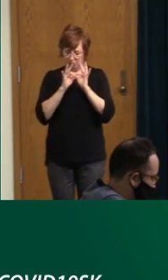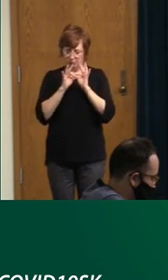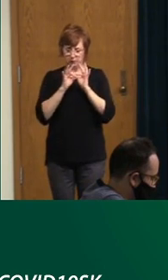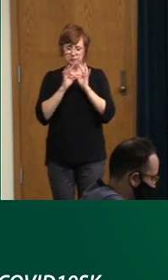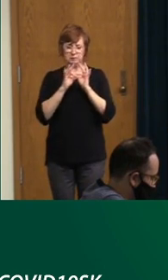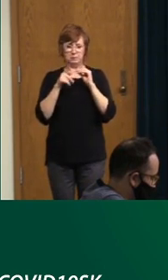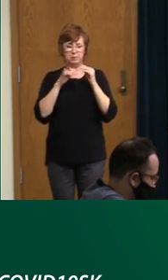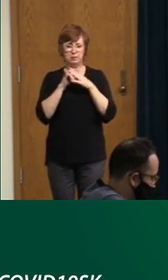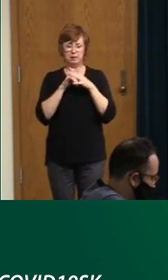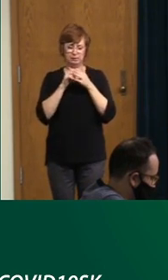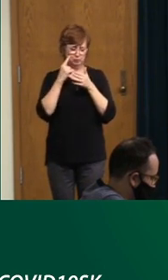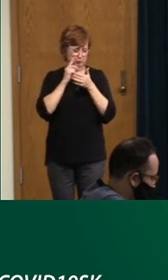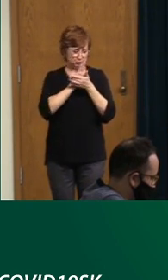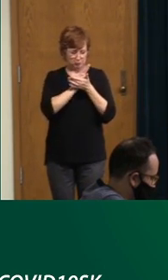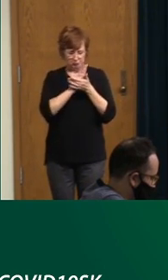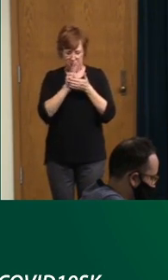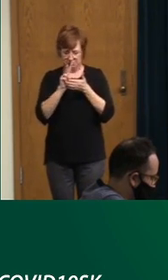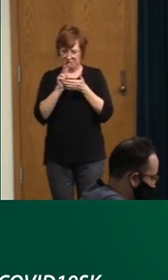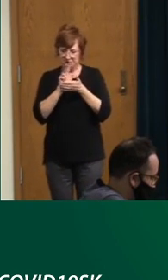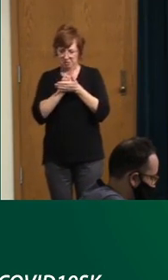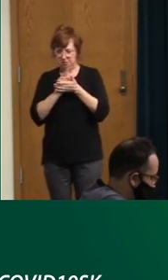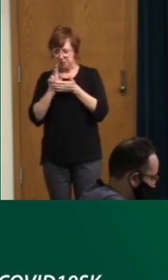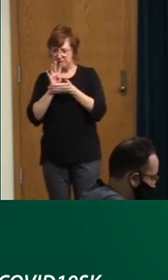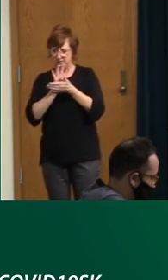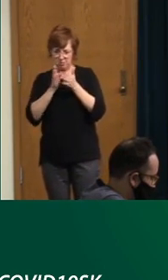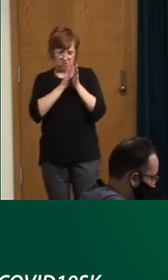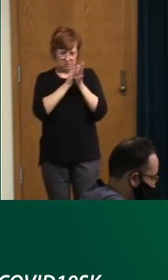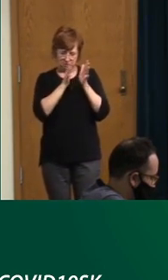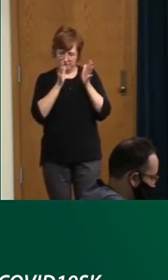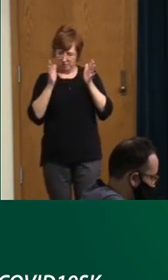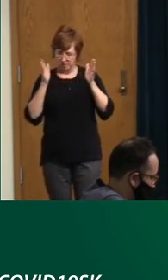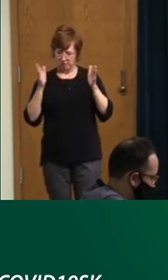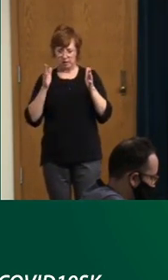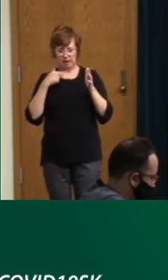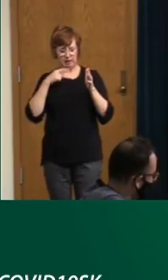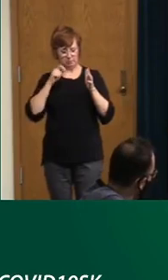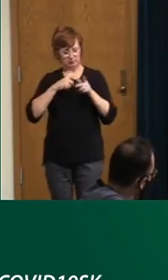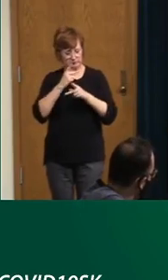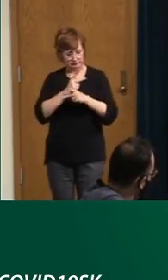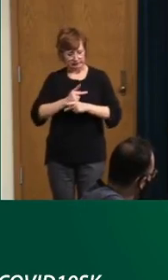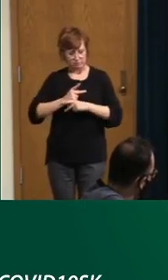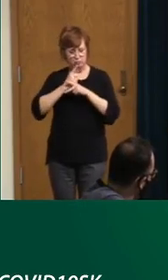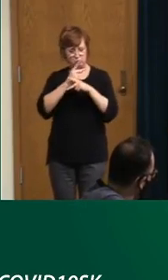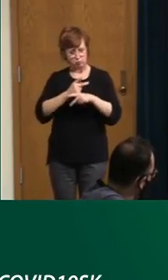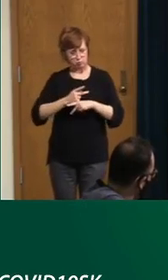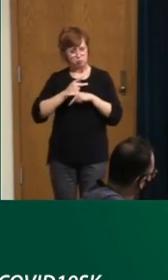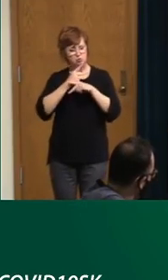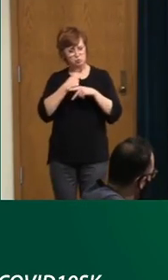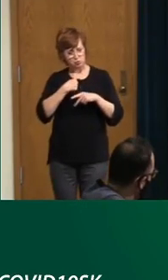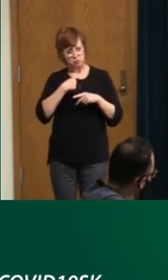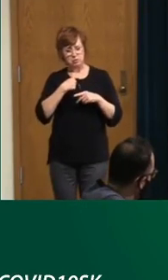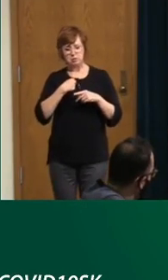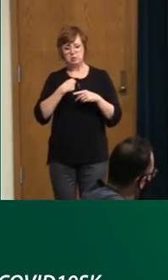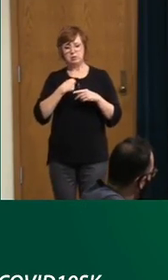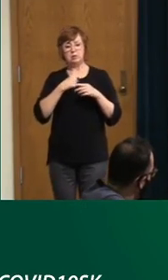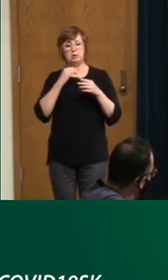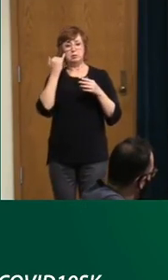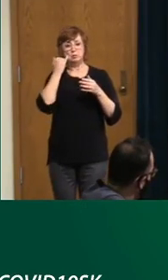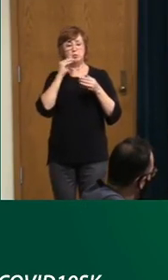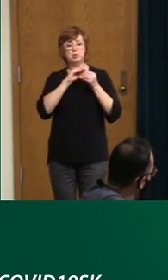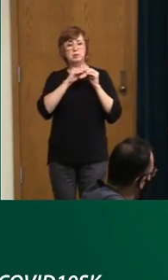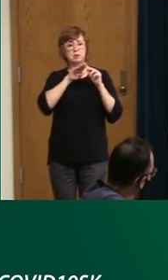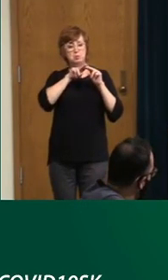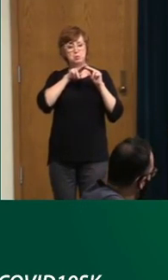extremely cautious. But then if our curve trends down and we come to that, ideally less than 60 cases a day, then we can again